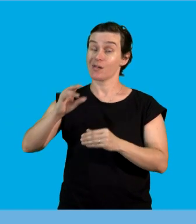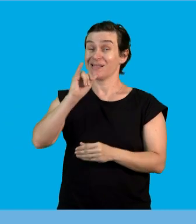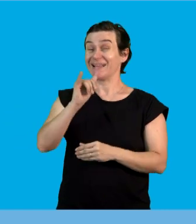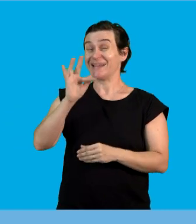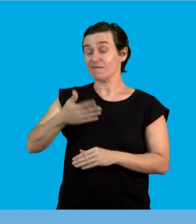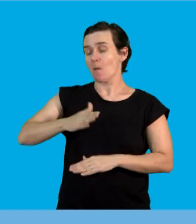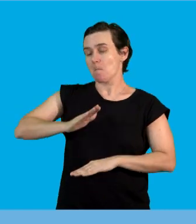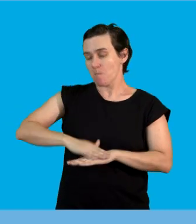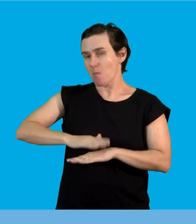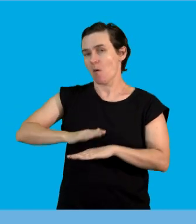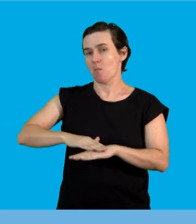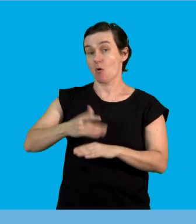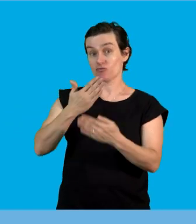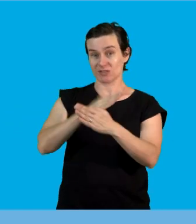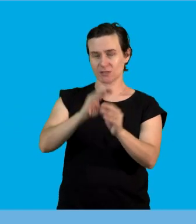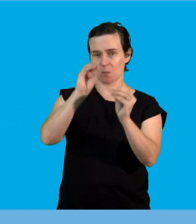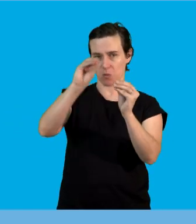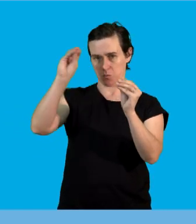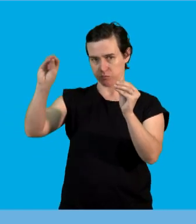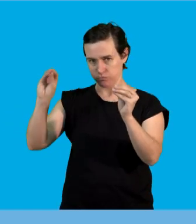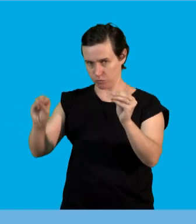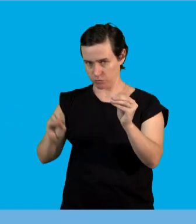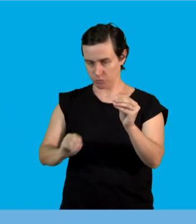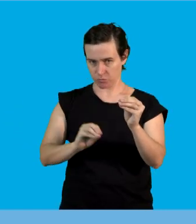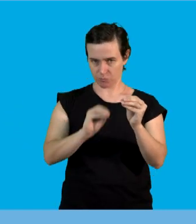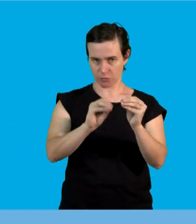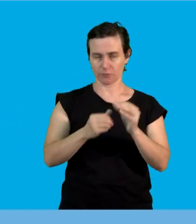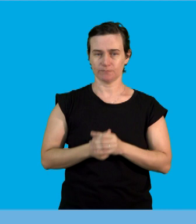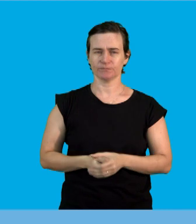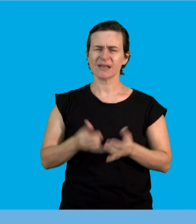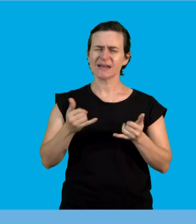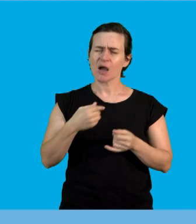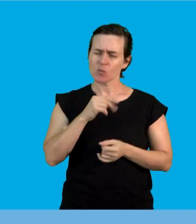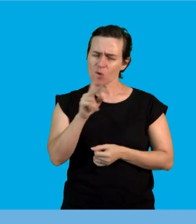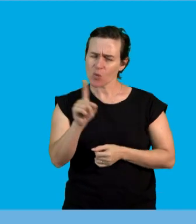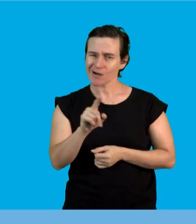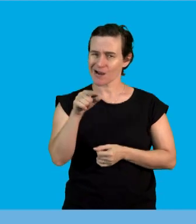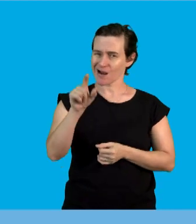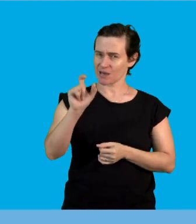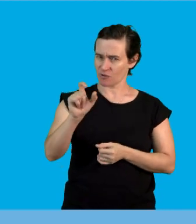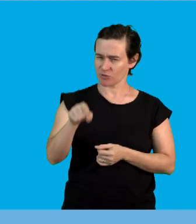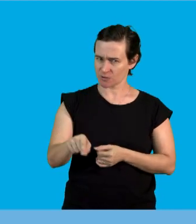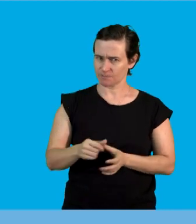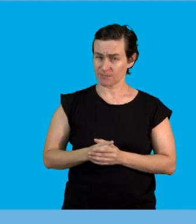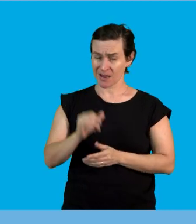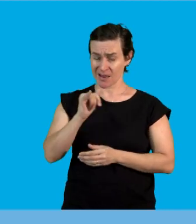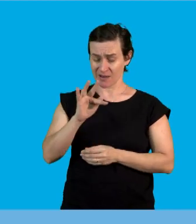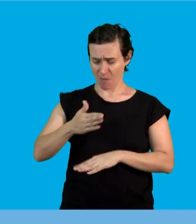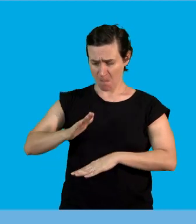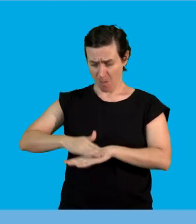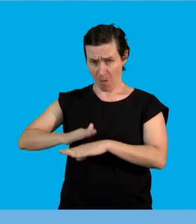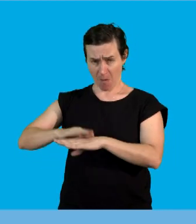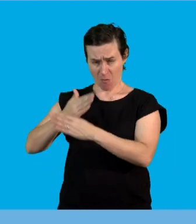are placed in parallel in the circuit. So now we are looking at the current. When we are adding